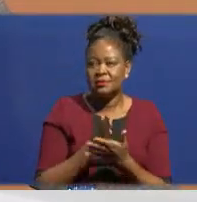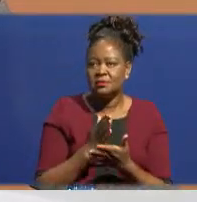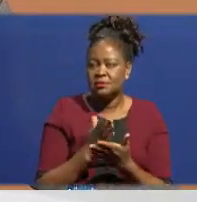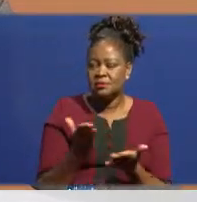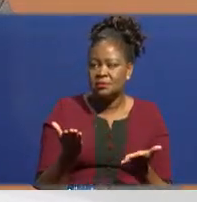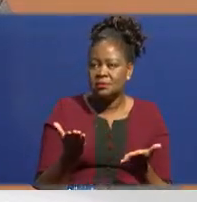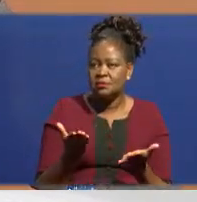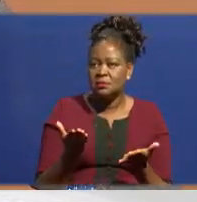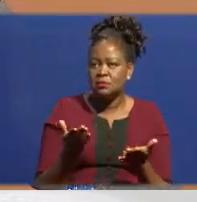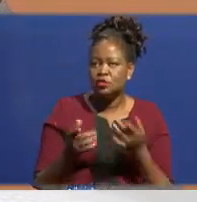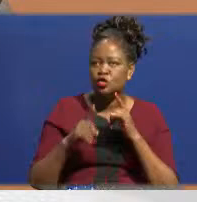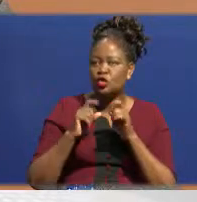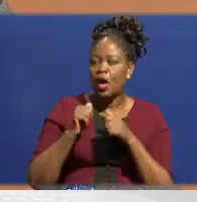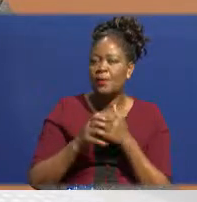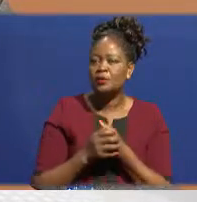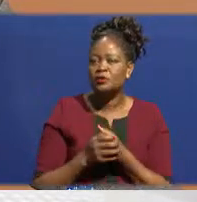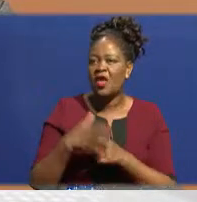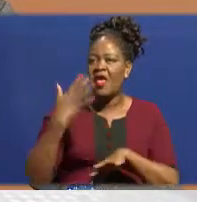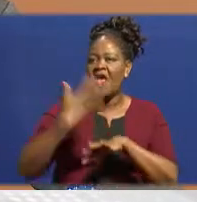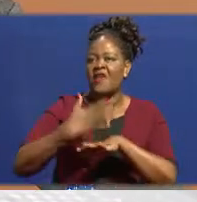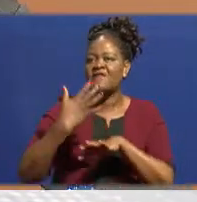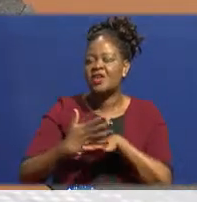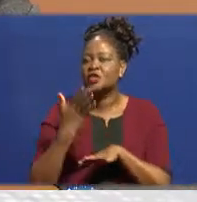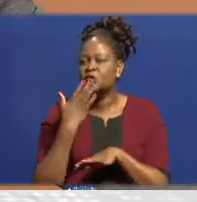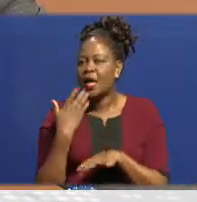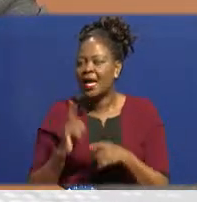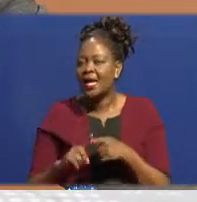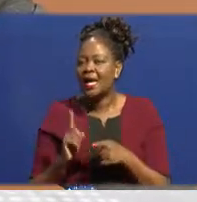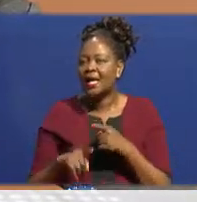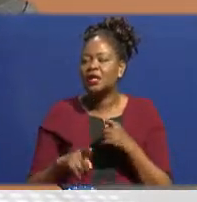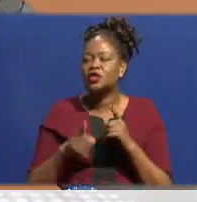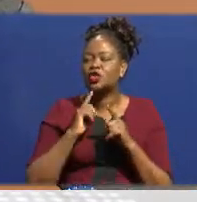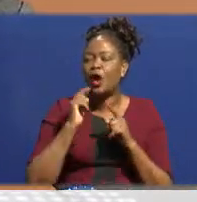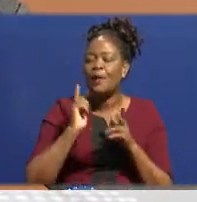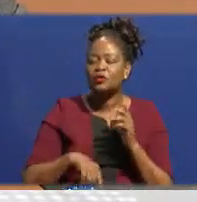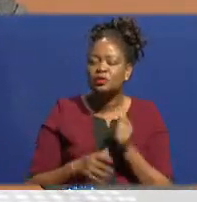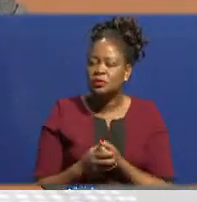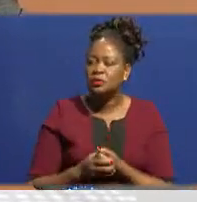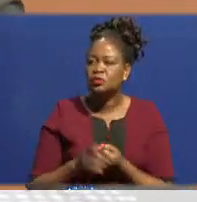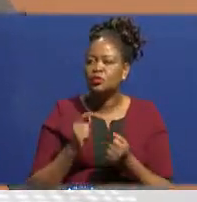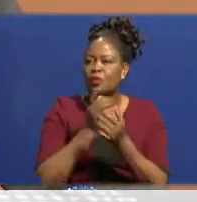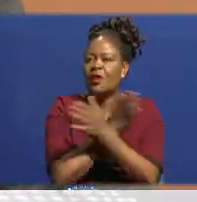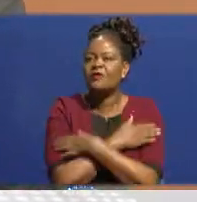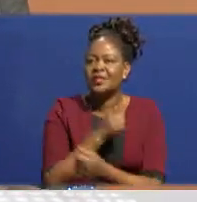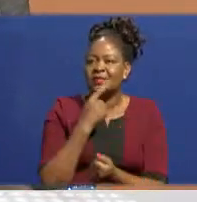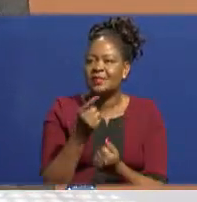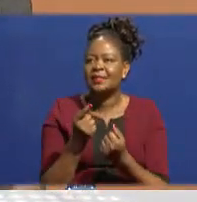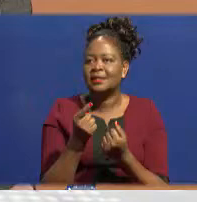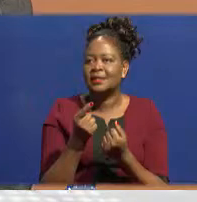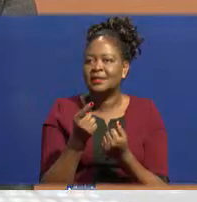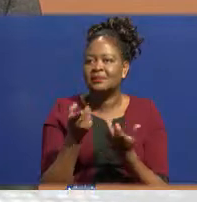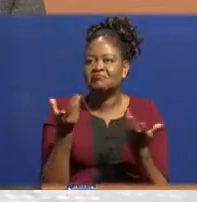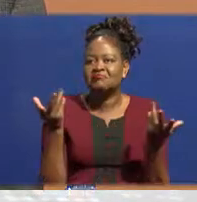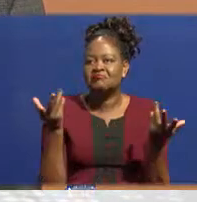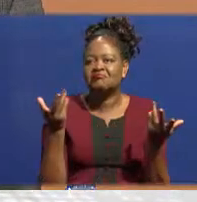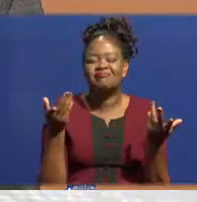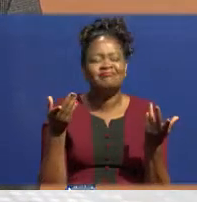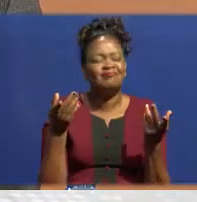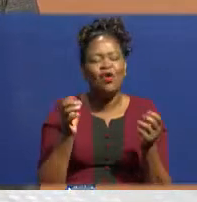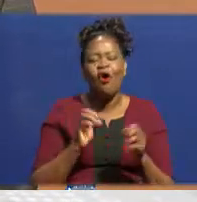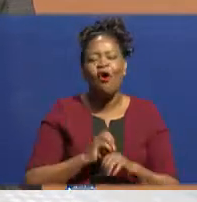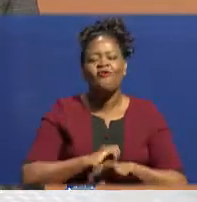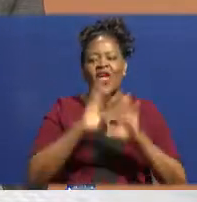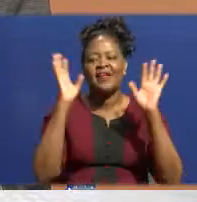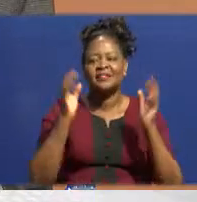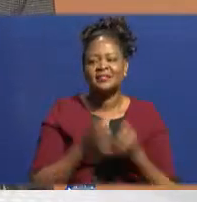this. Because if you talk about fake sugar, if you talk about what my colleague here speaks about, it is just the obvious